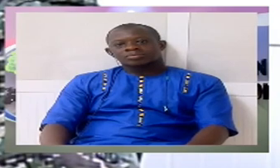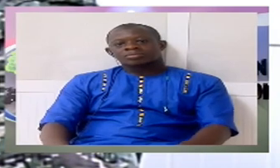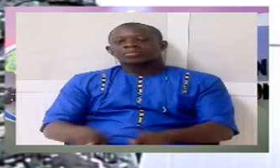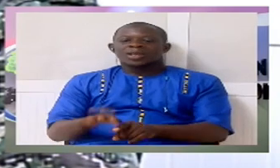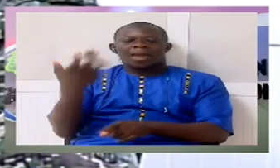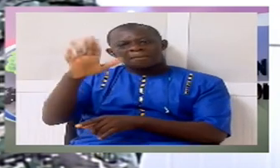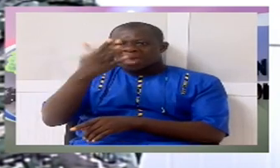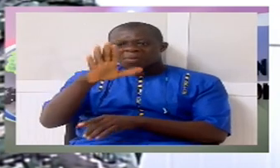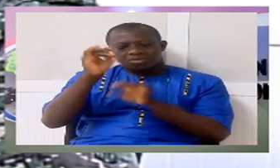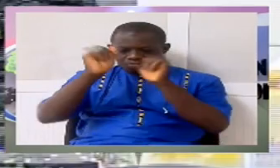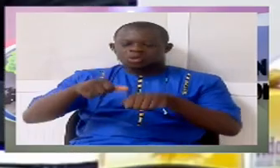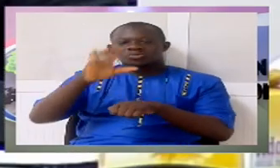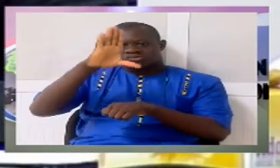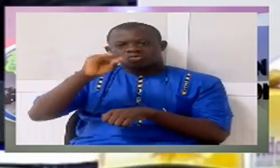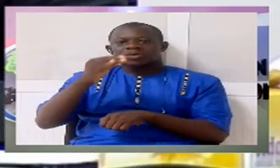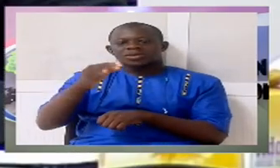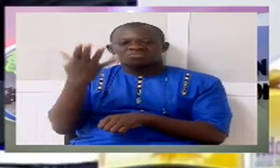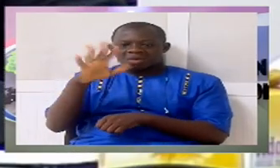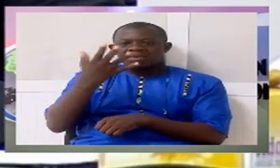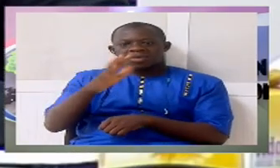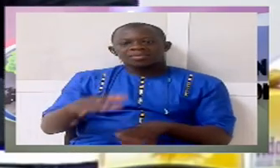Munam tamit mu def ko tamit. Could be.